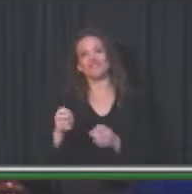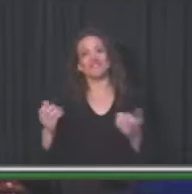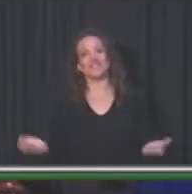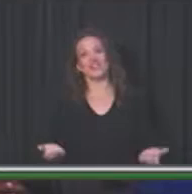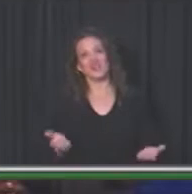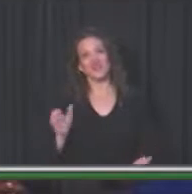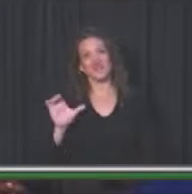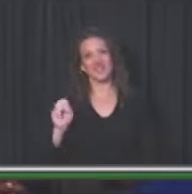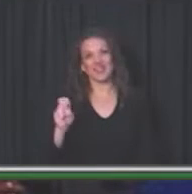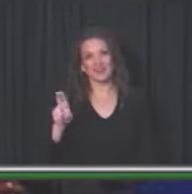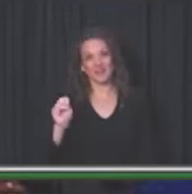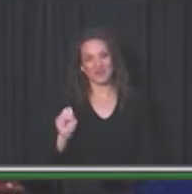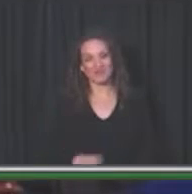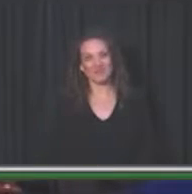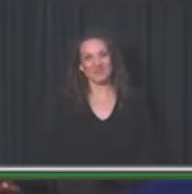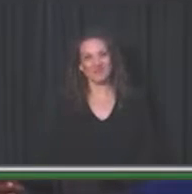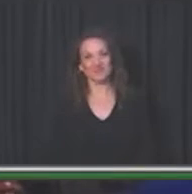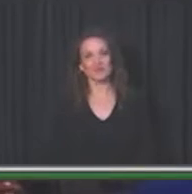It takes Payam